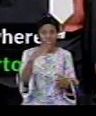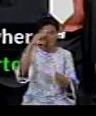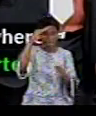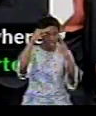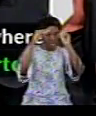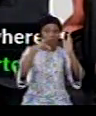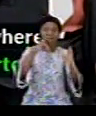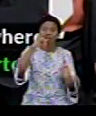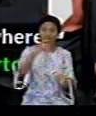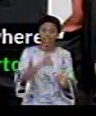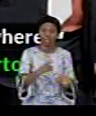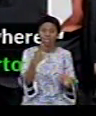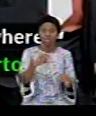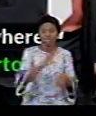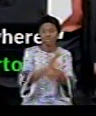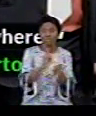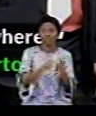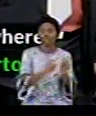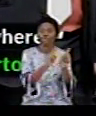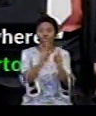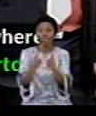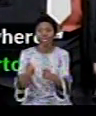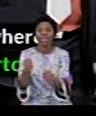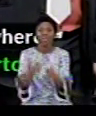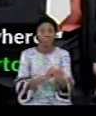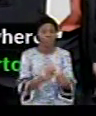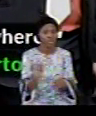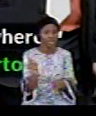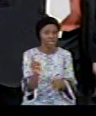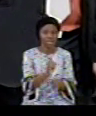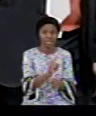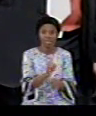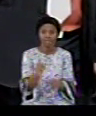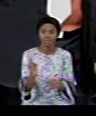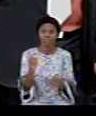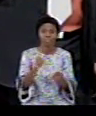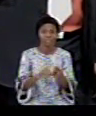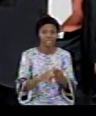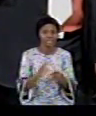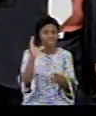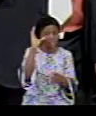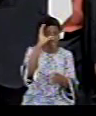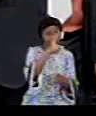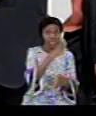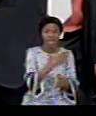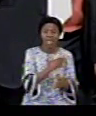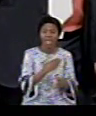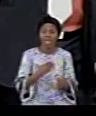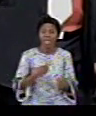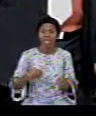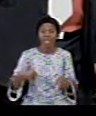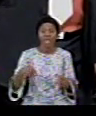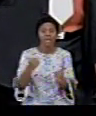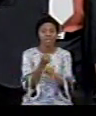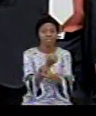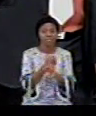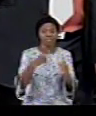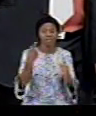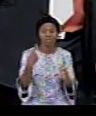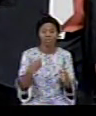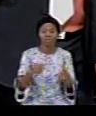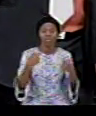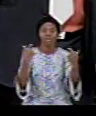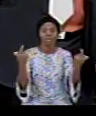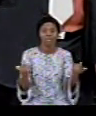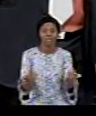the church to go everywhere to seek and save